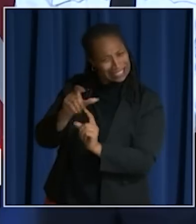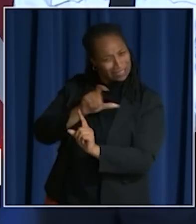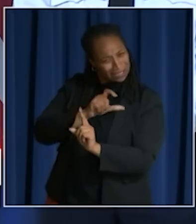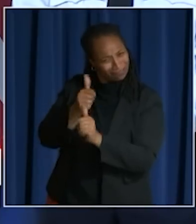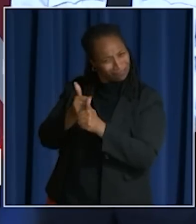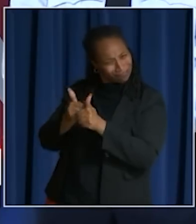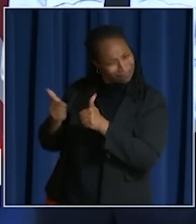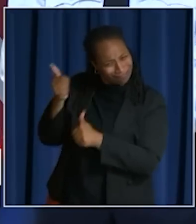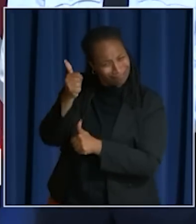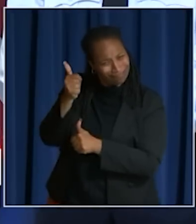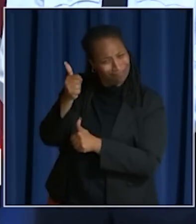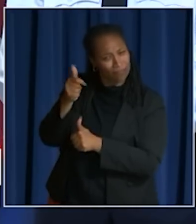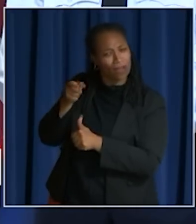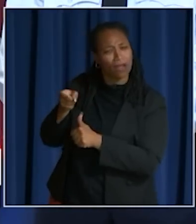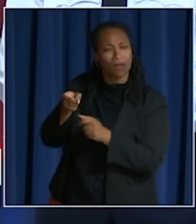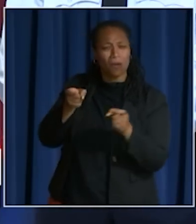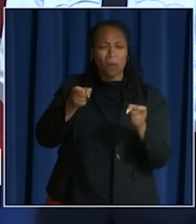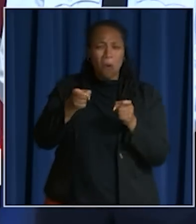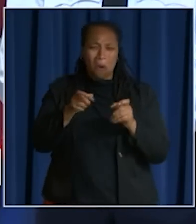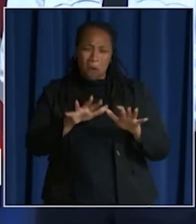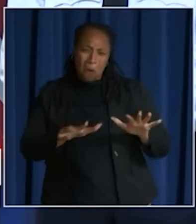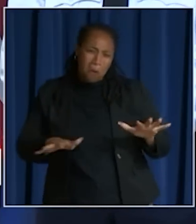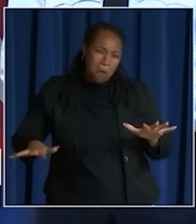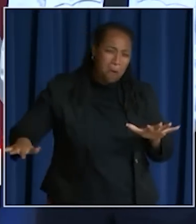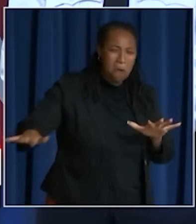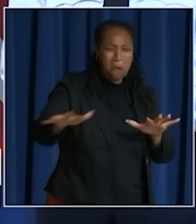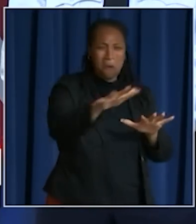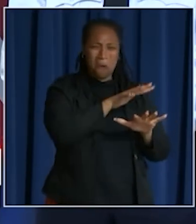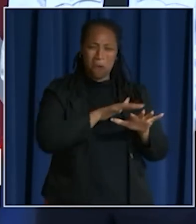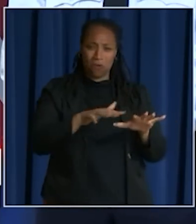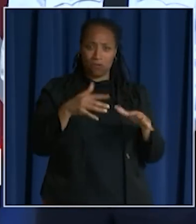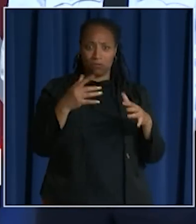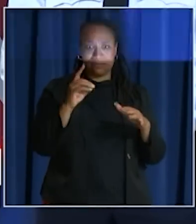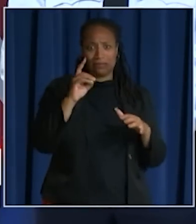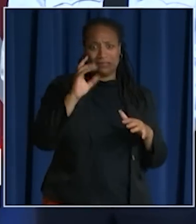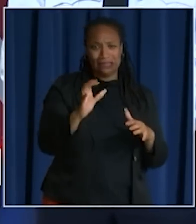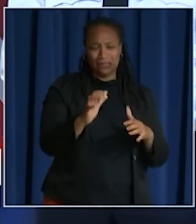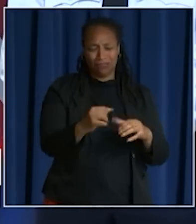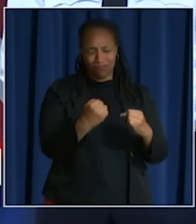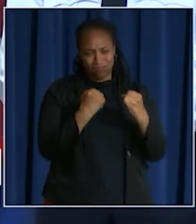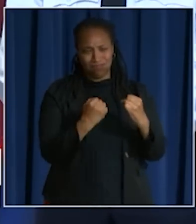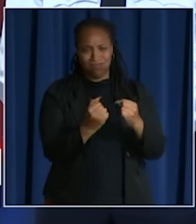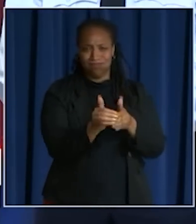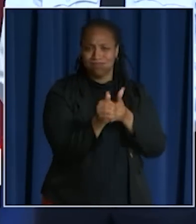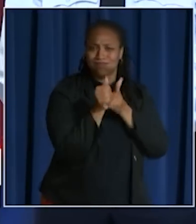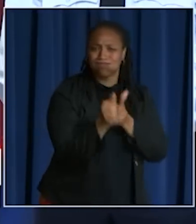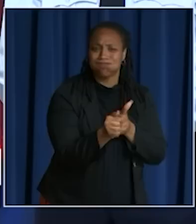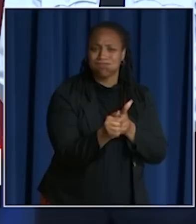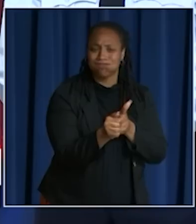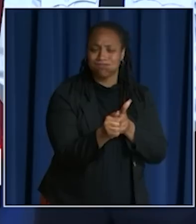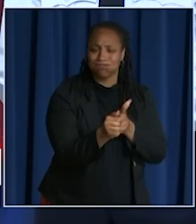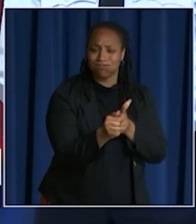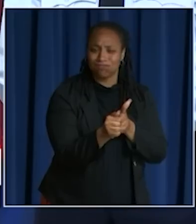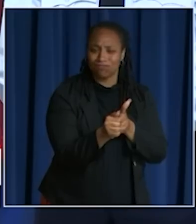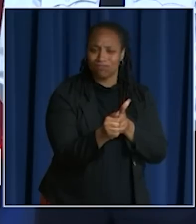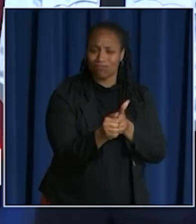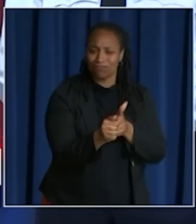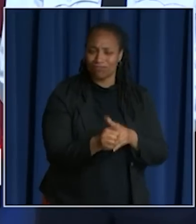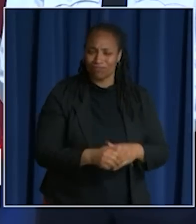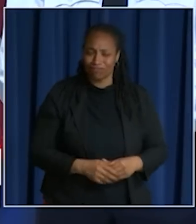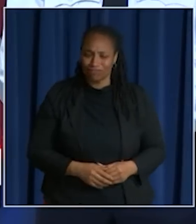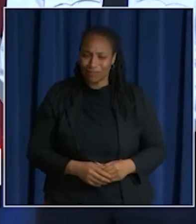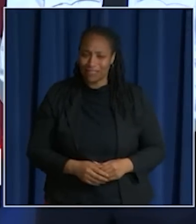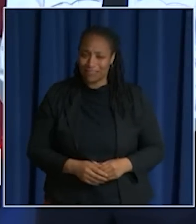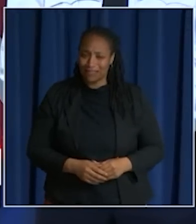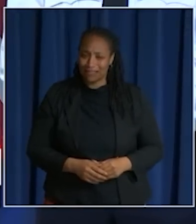Rule Charter requires the mayor to provide the services of MPD during special conditions